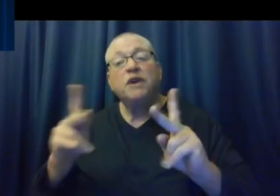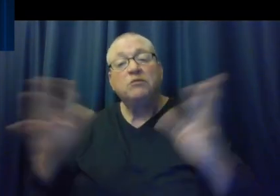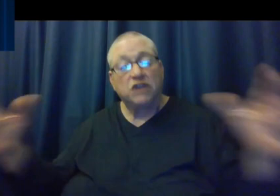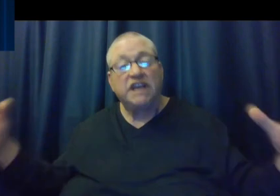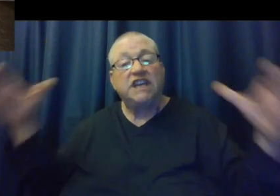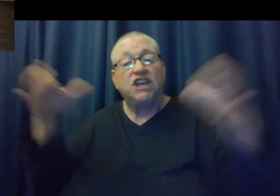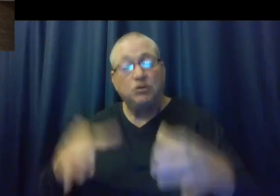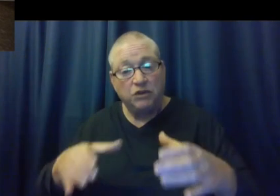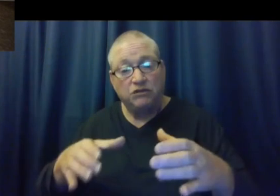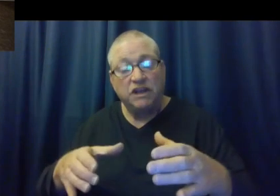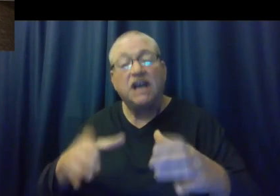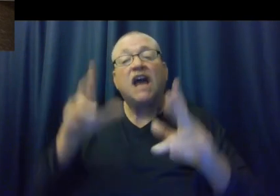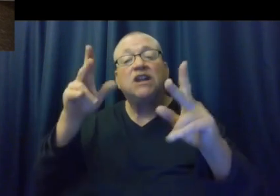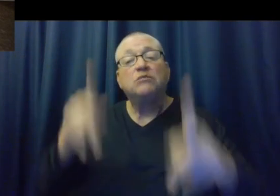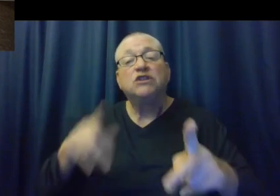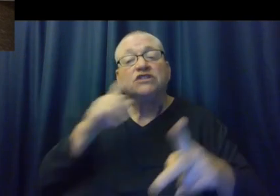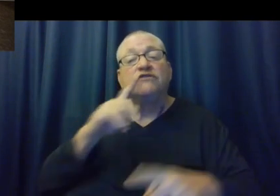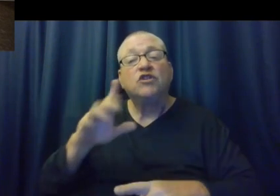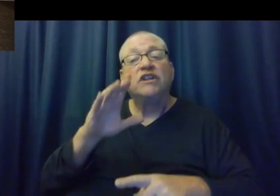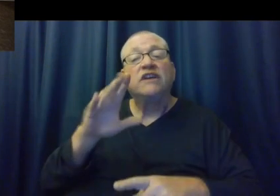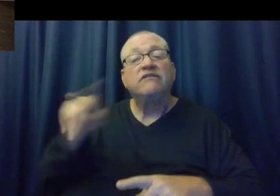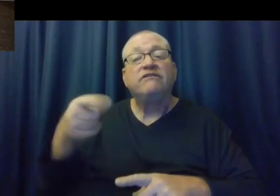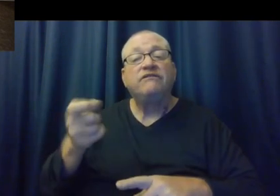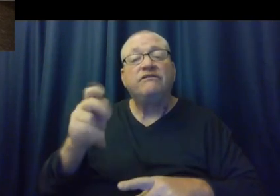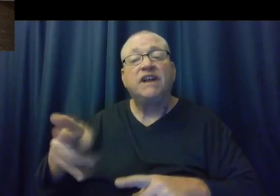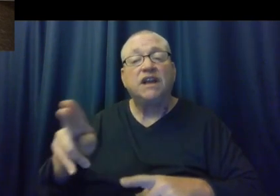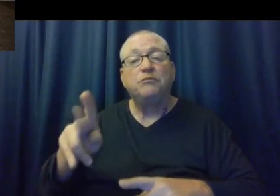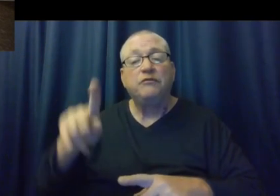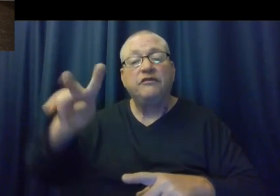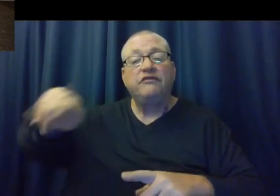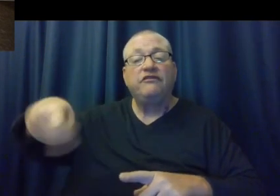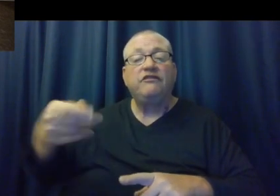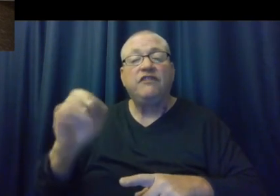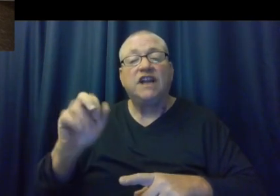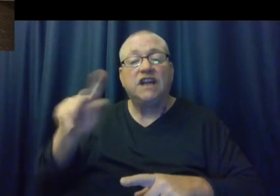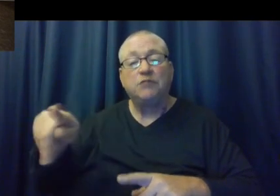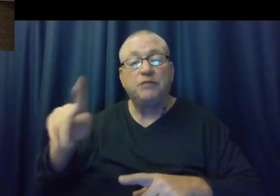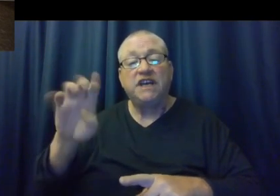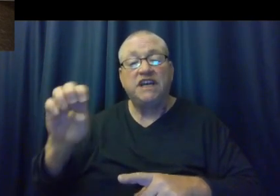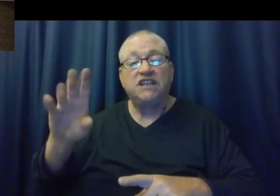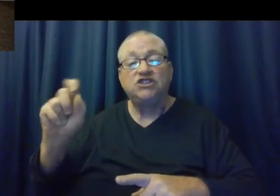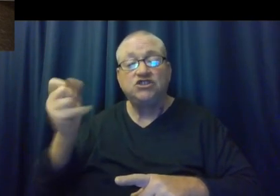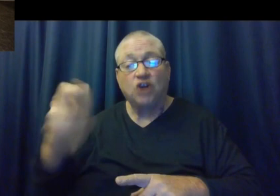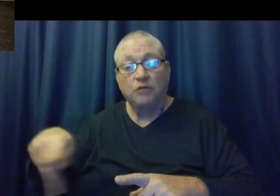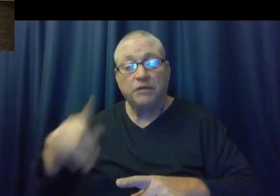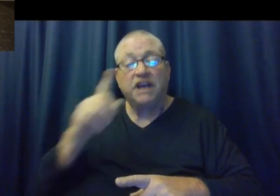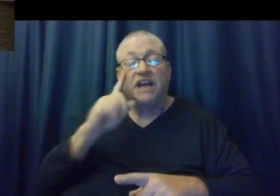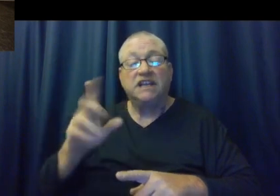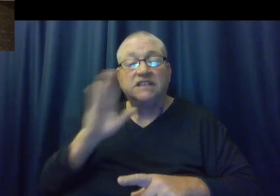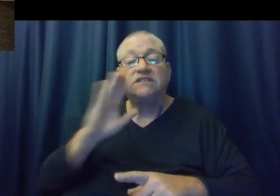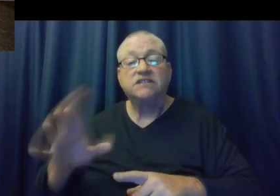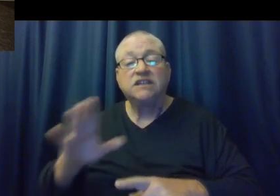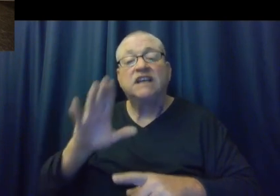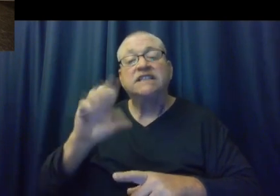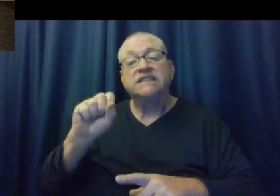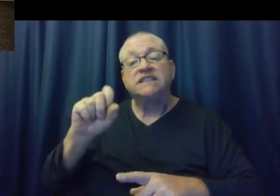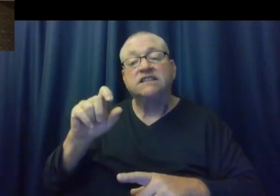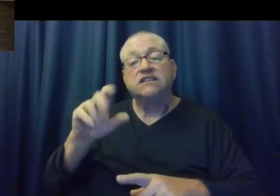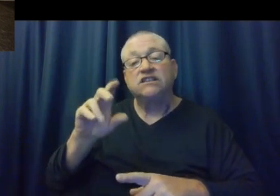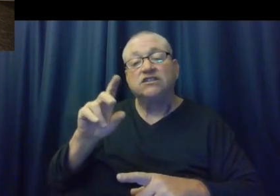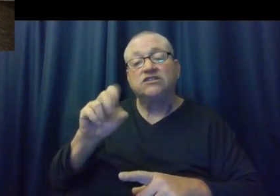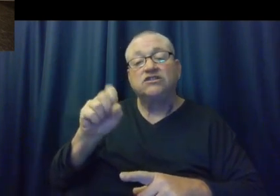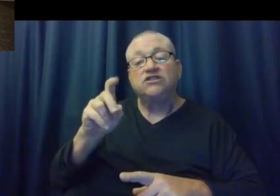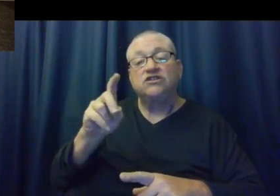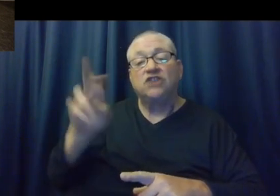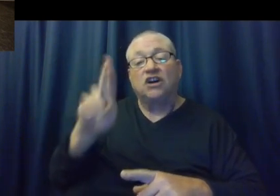the community. The recipient for this year's Philip E. Sharp Community Engagement Award is David Sattler from the Department of